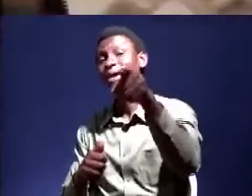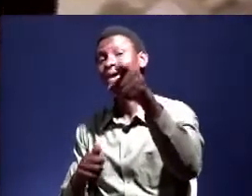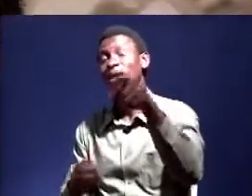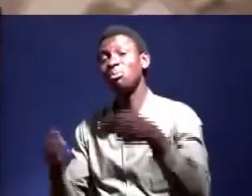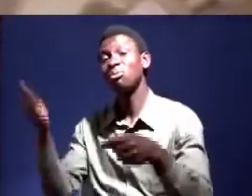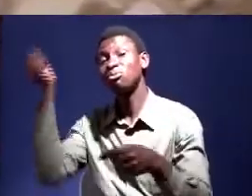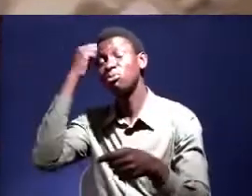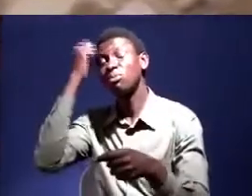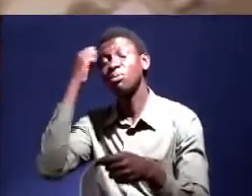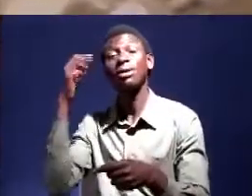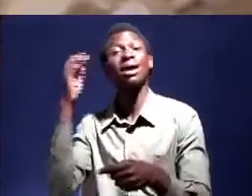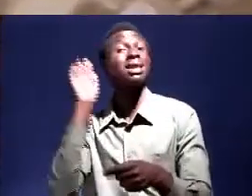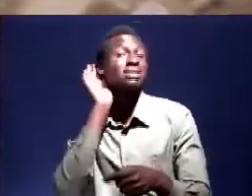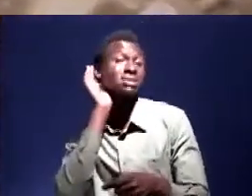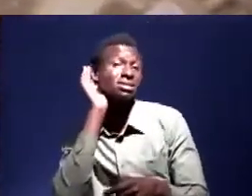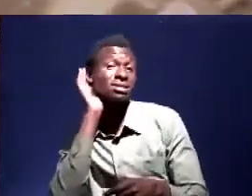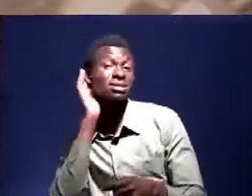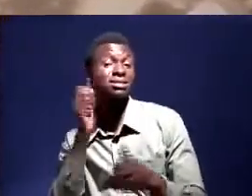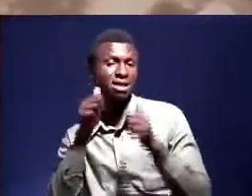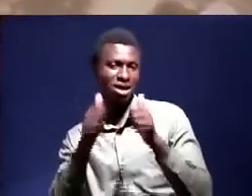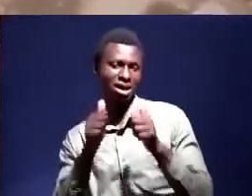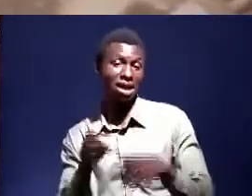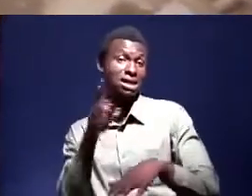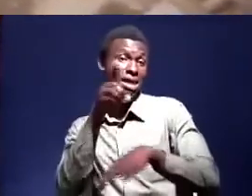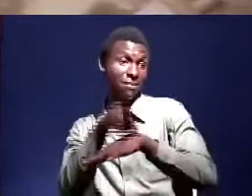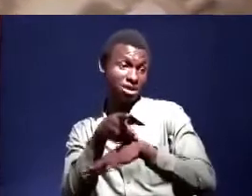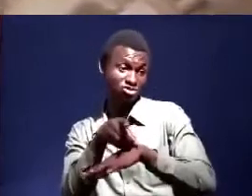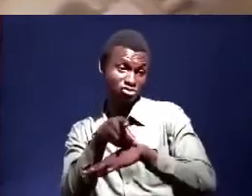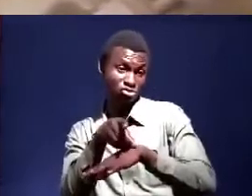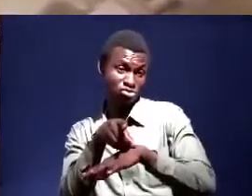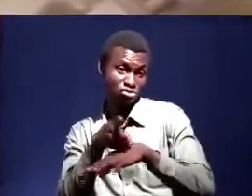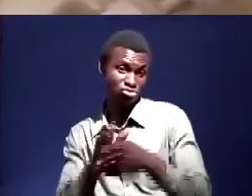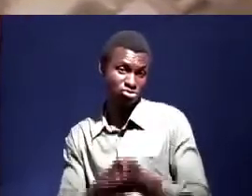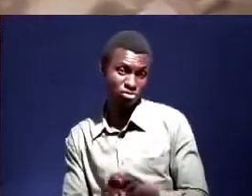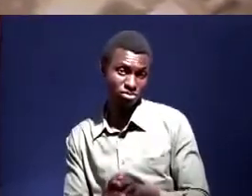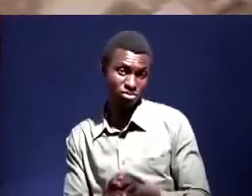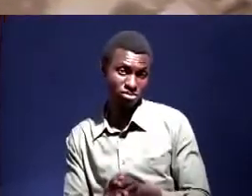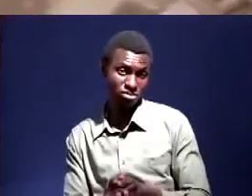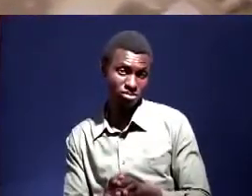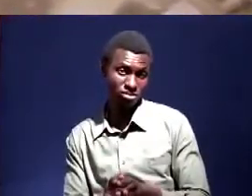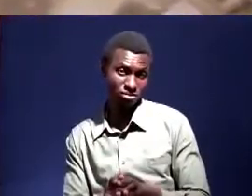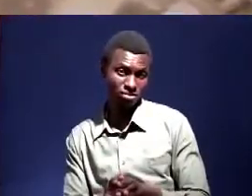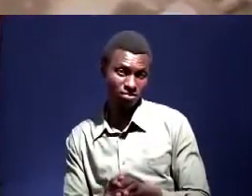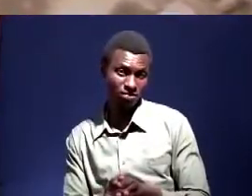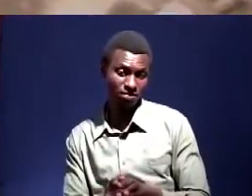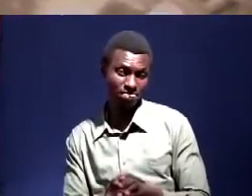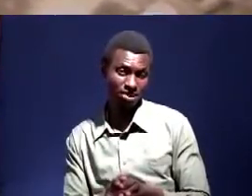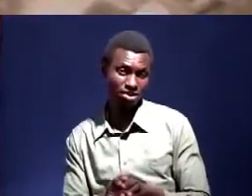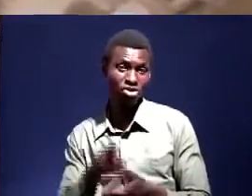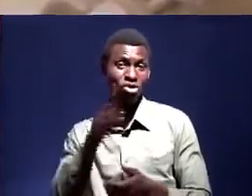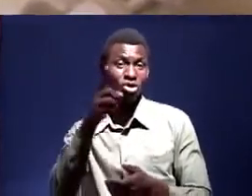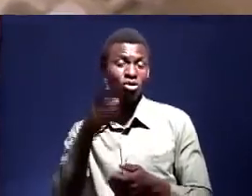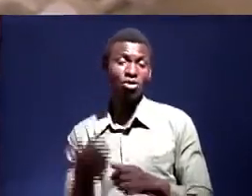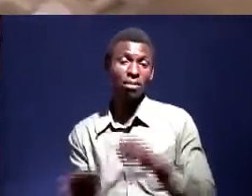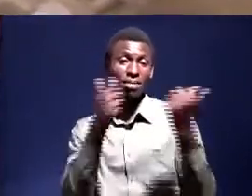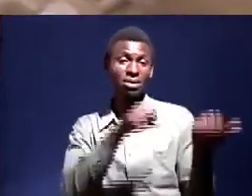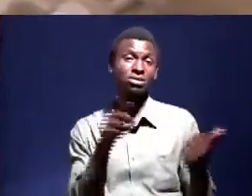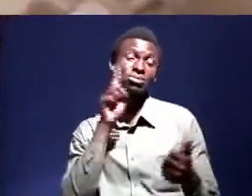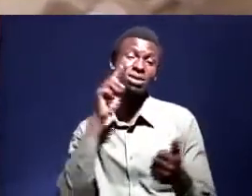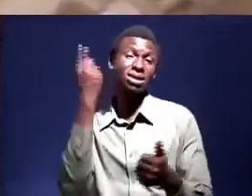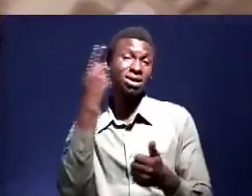sikiliza. Repent and be baptized, every one of you, for the remission of sins,